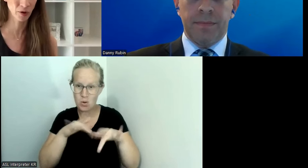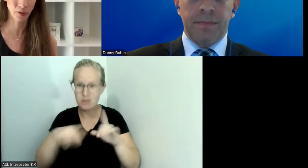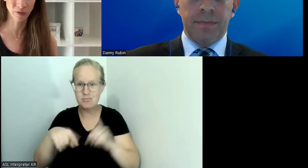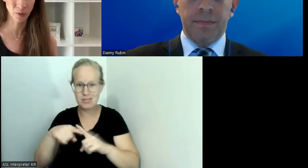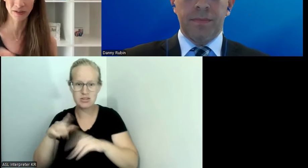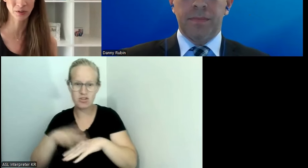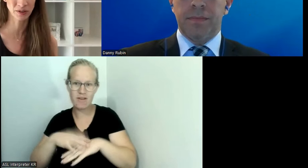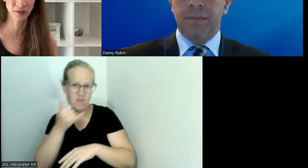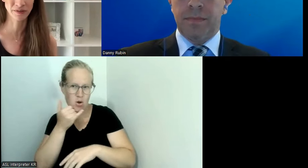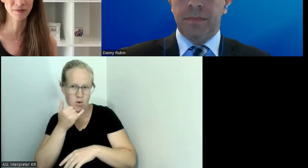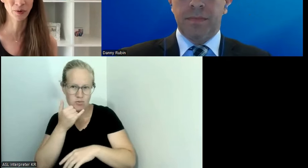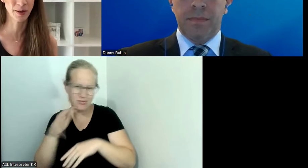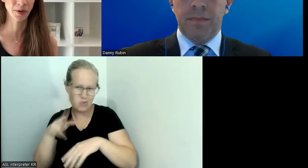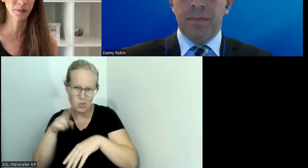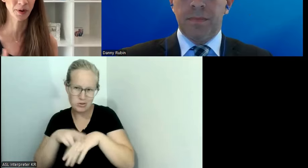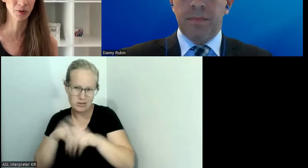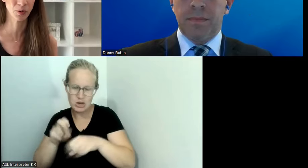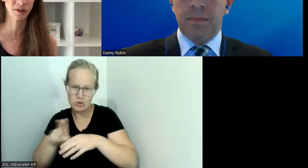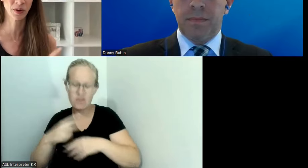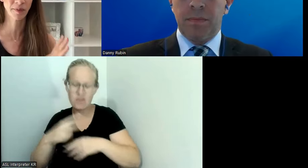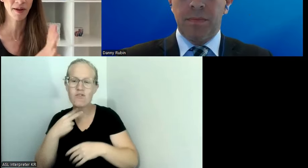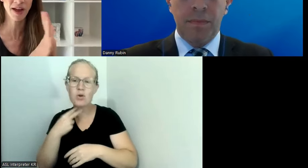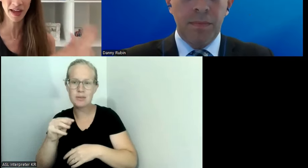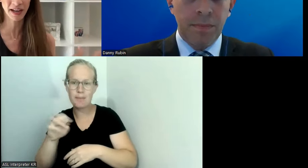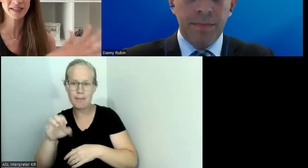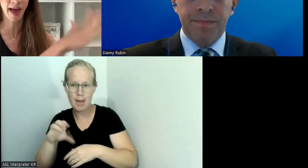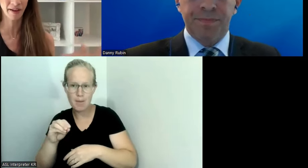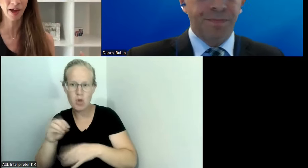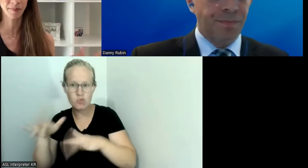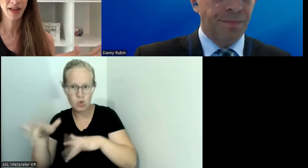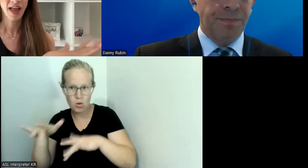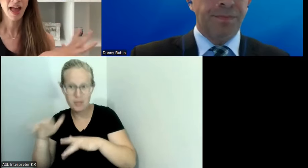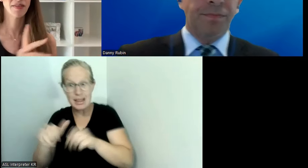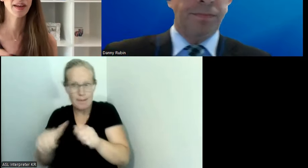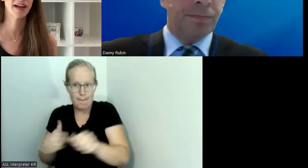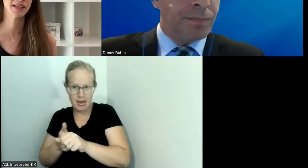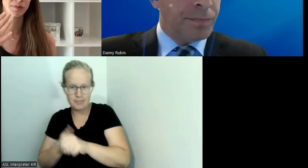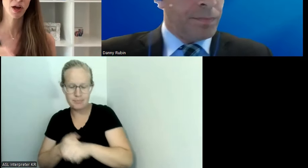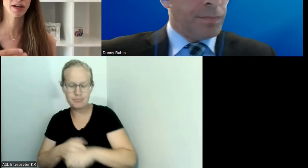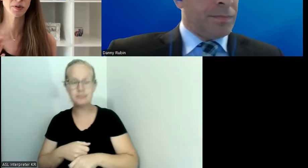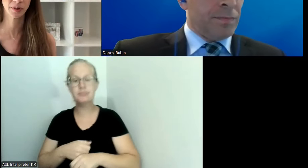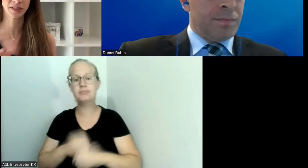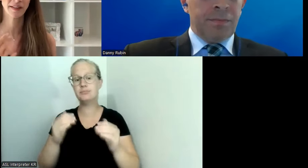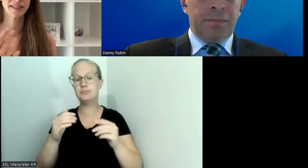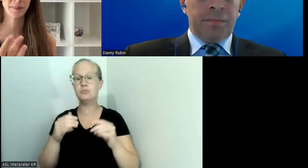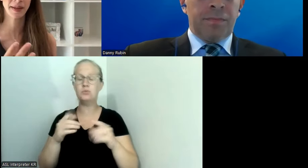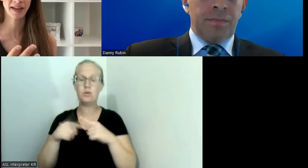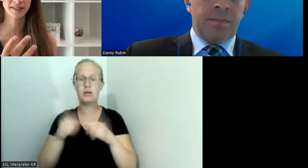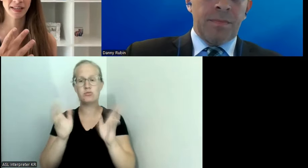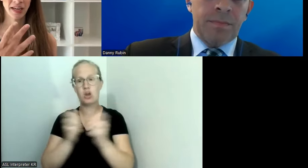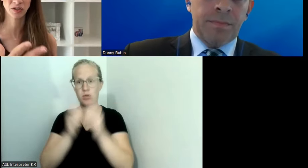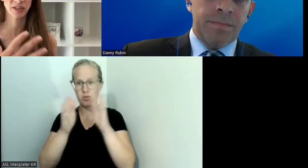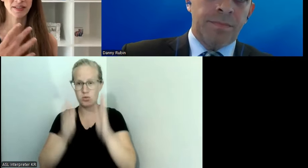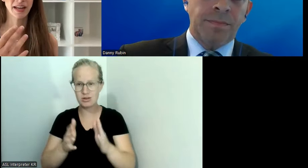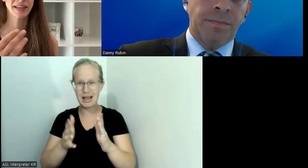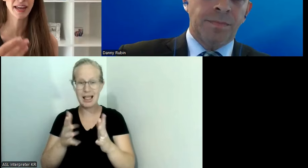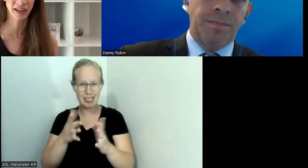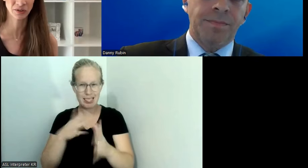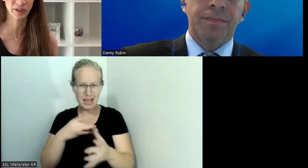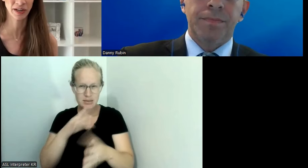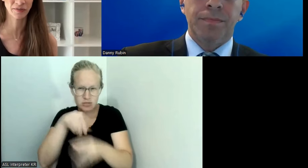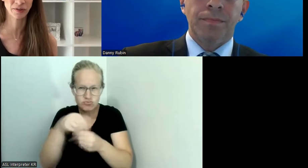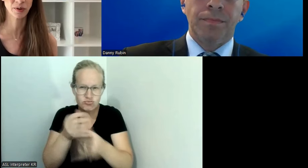on your phone, of course, you can use voice memo and record. So I've got that as a backup. And then as I'm talking to the person, I like to be as engaged as